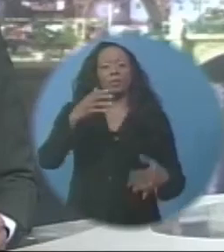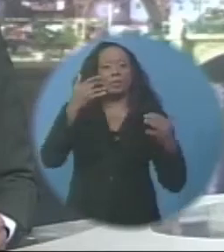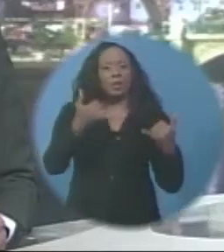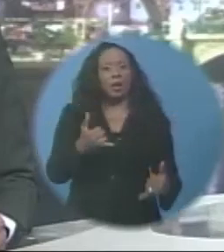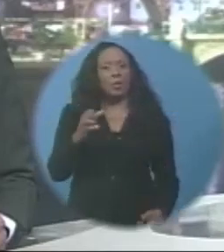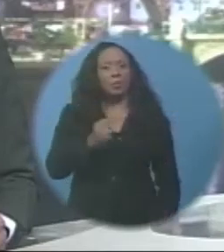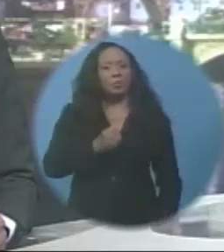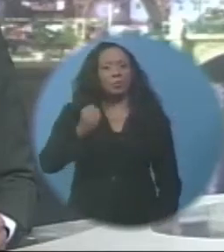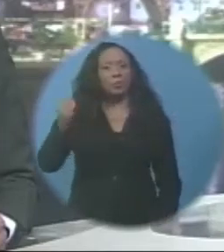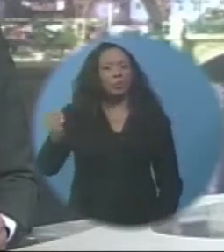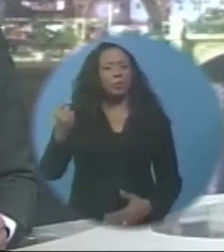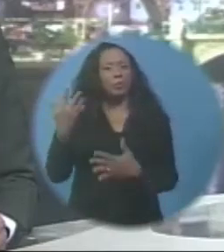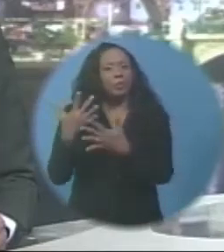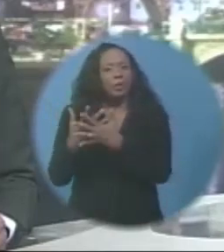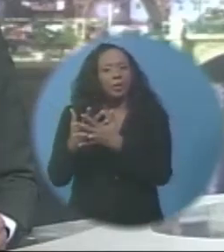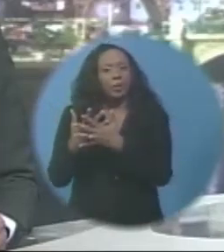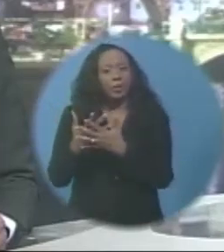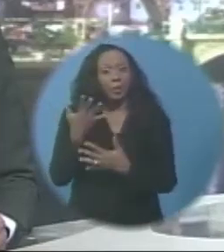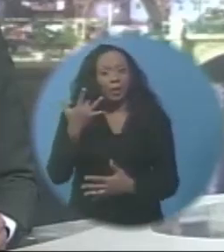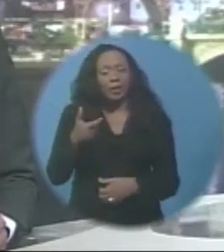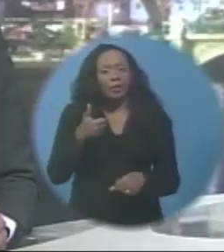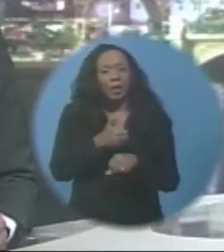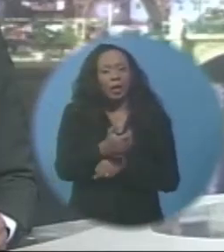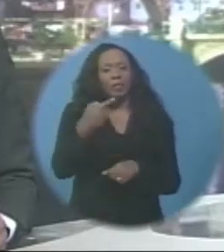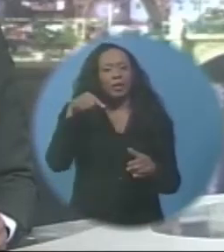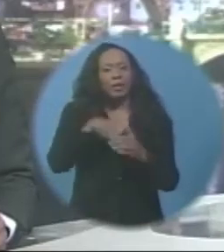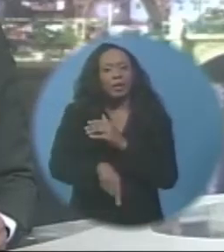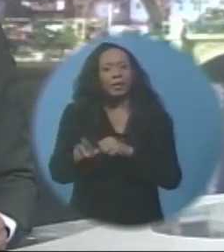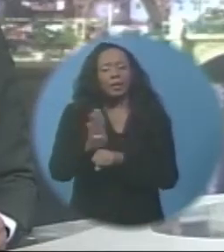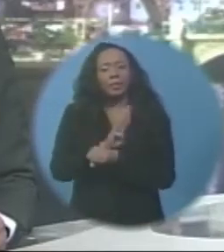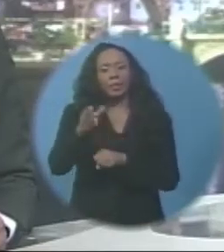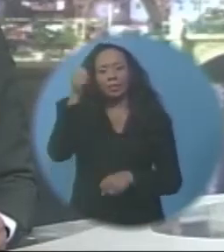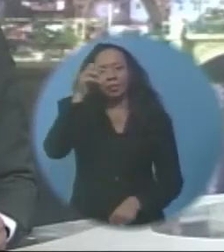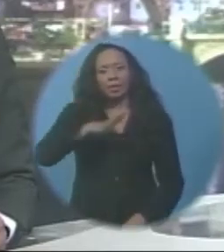been remanded to prison. They have been charged for the murder of a businessman.